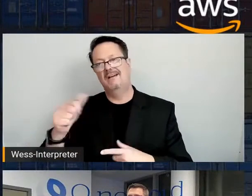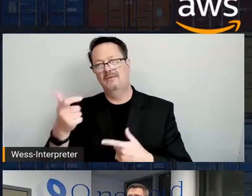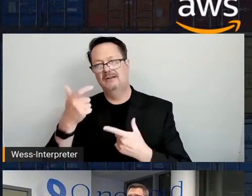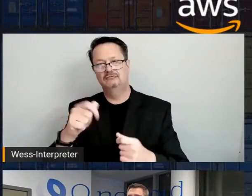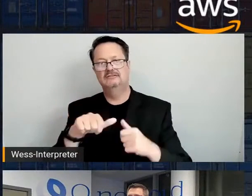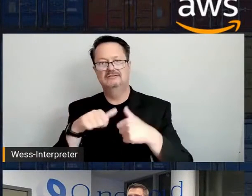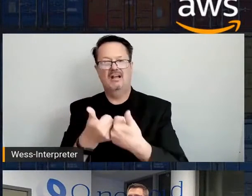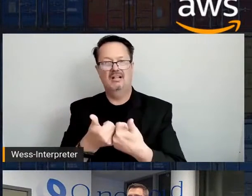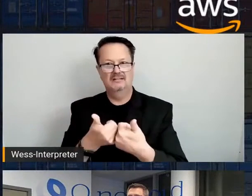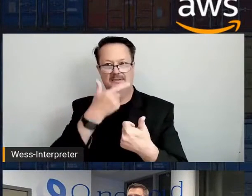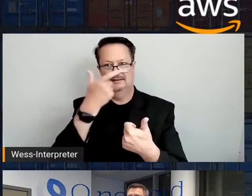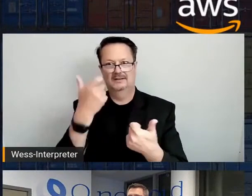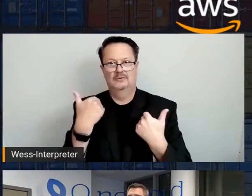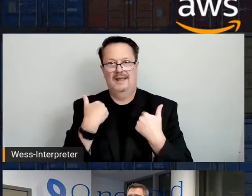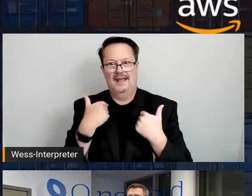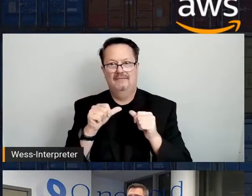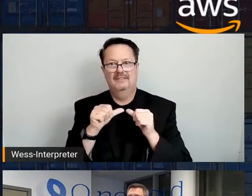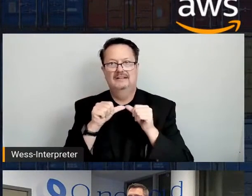these different